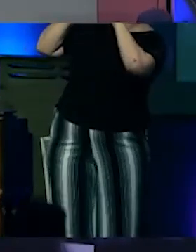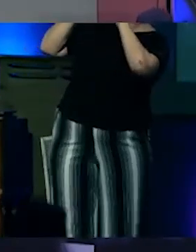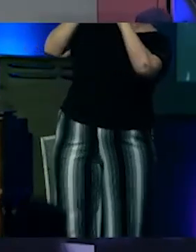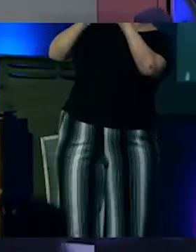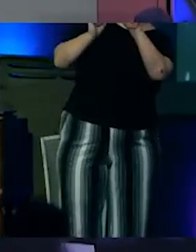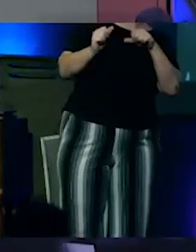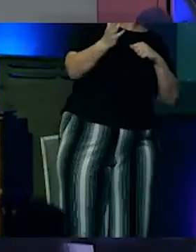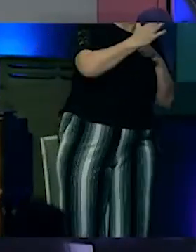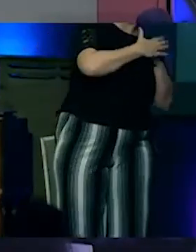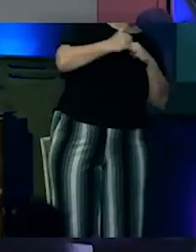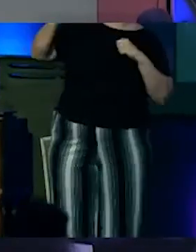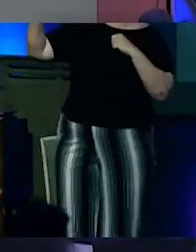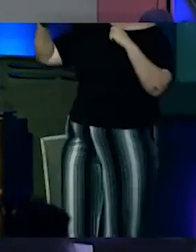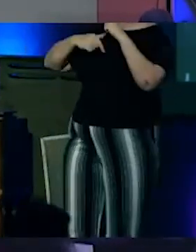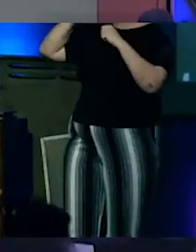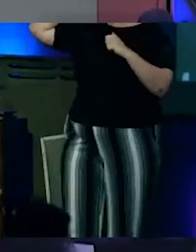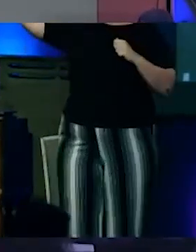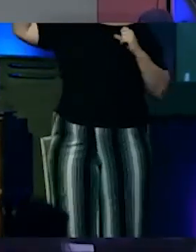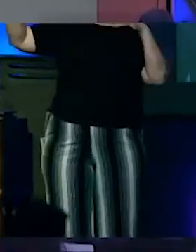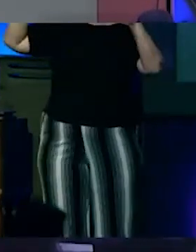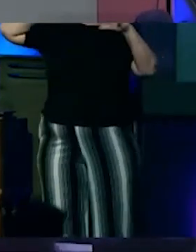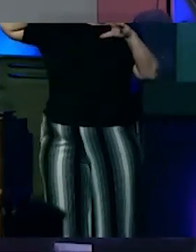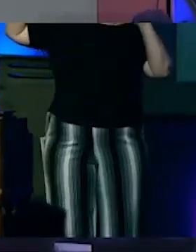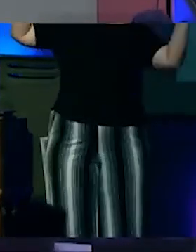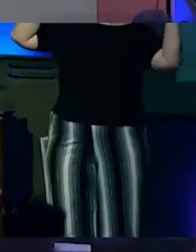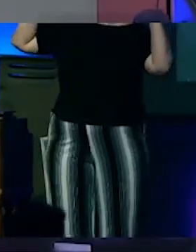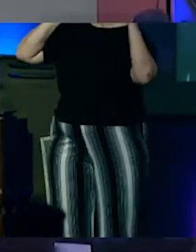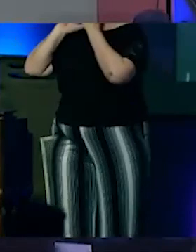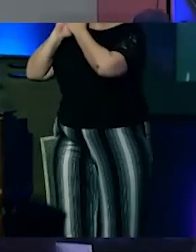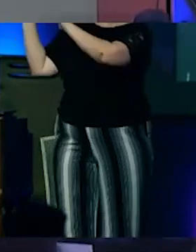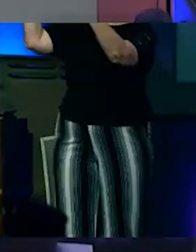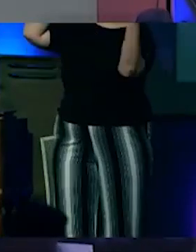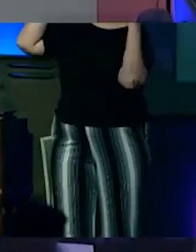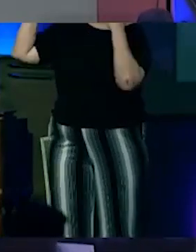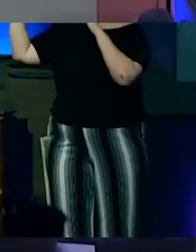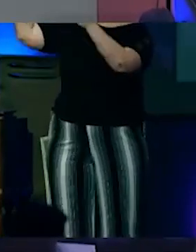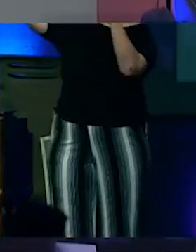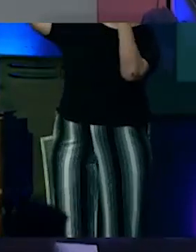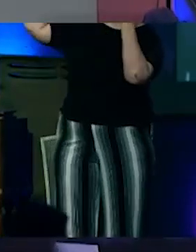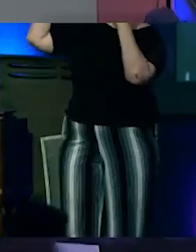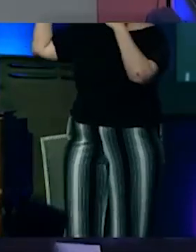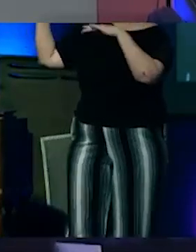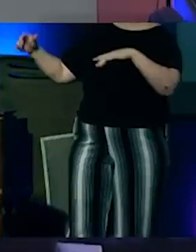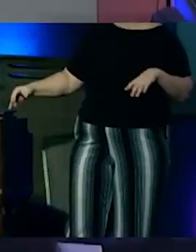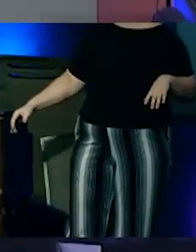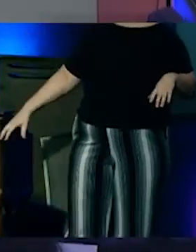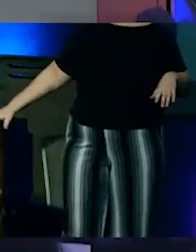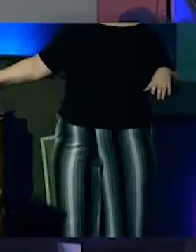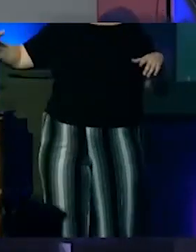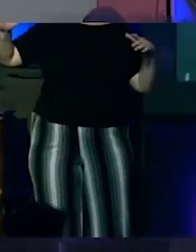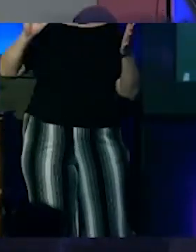never ceasing, call for songs of loudest